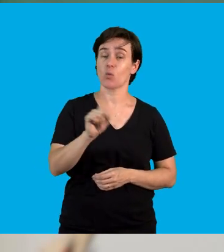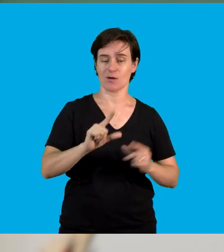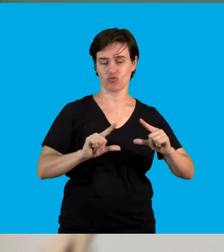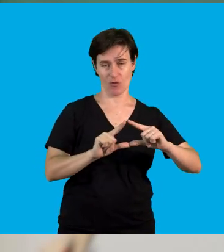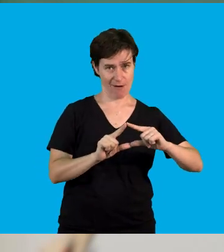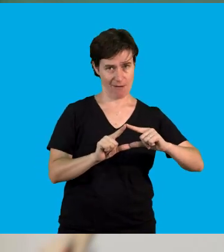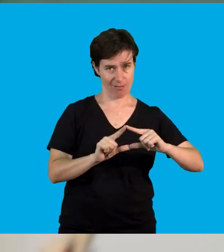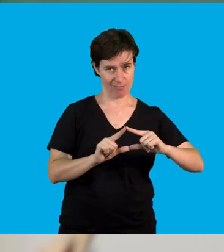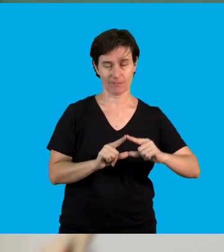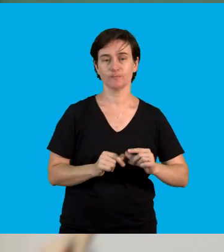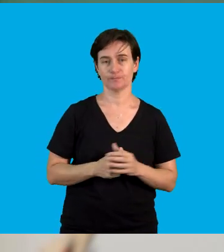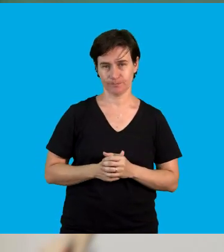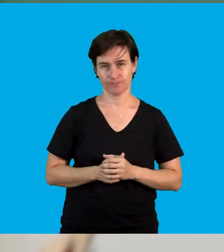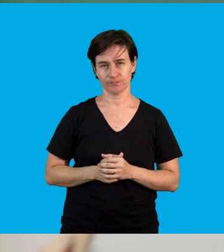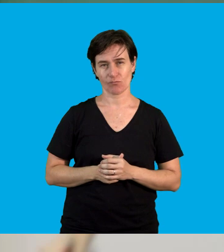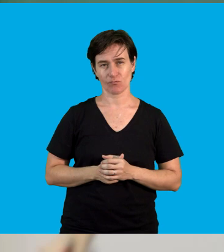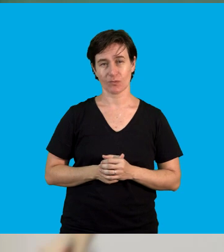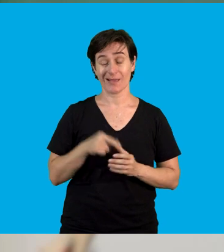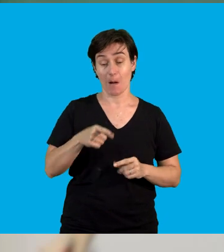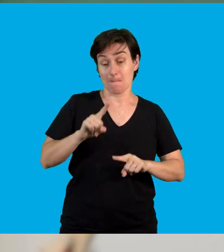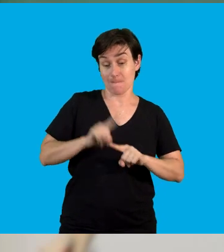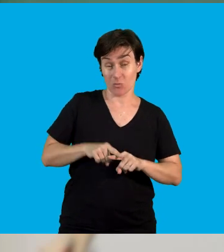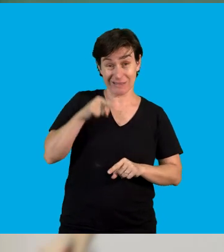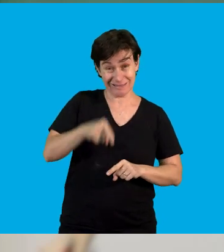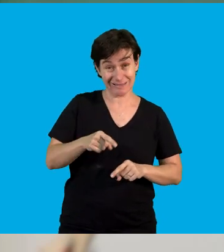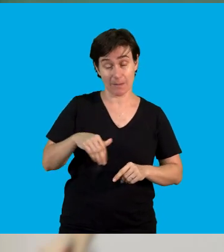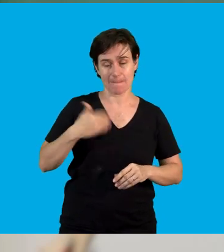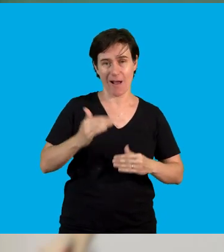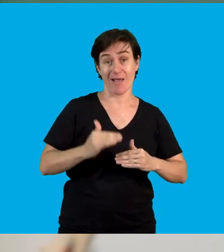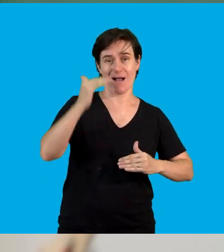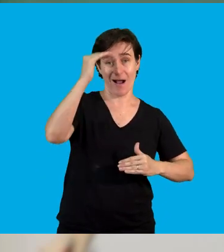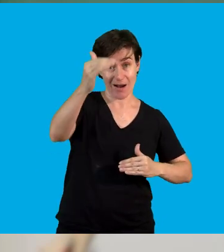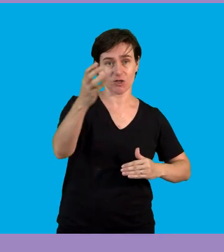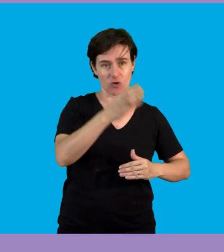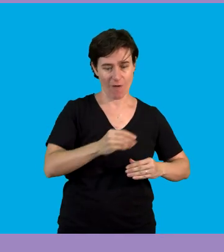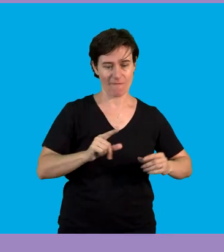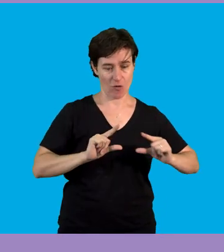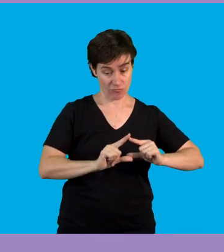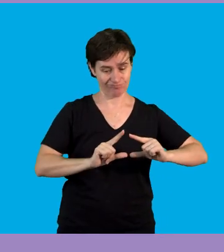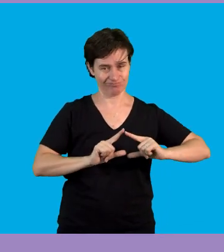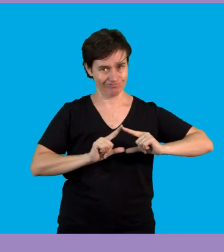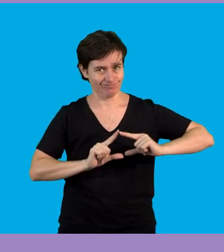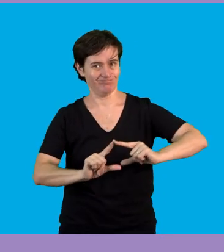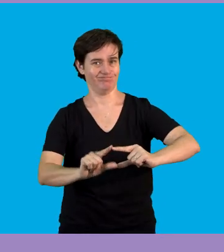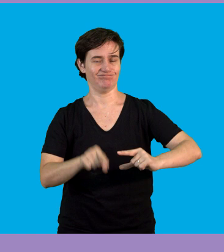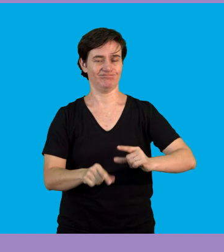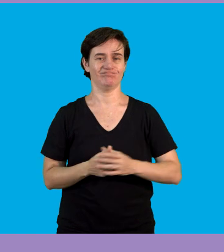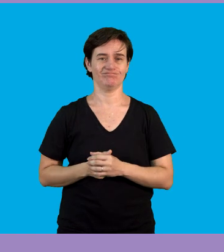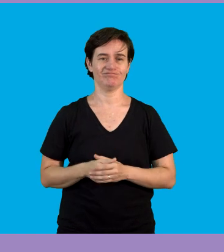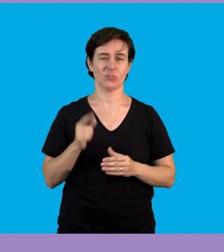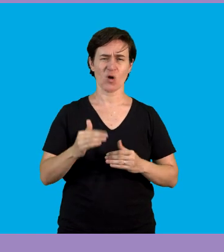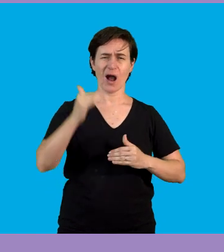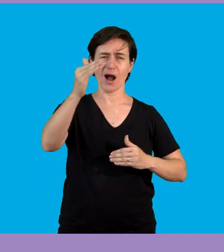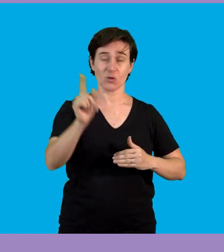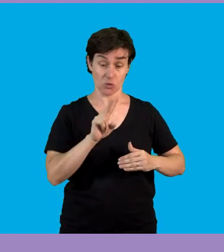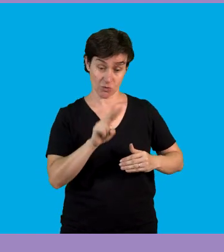the triangle, and then we are going to multiply that with the height of the prism. So we already have the height,